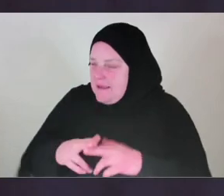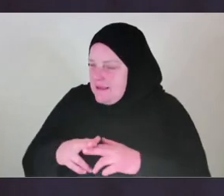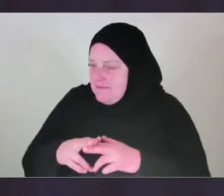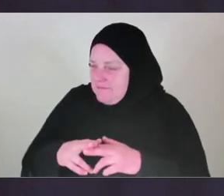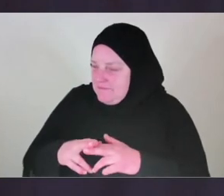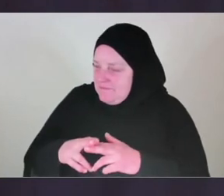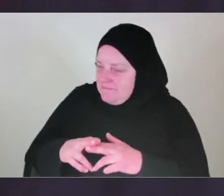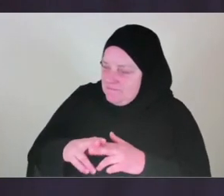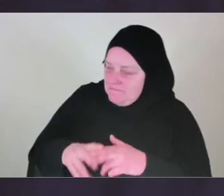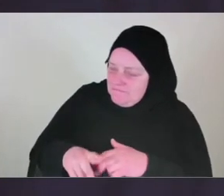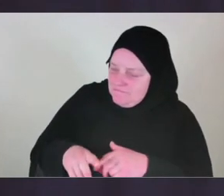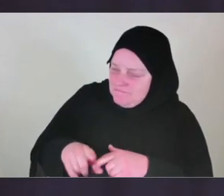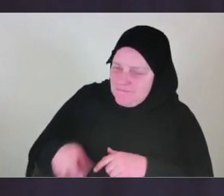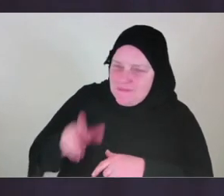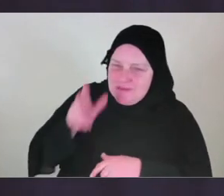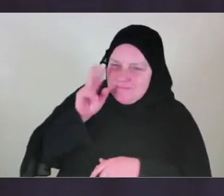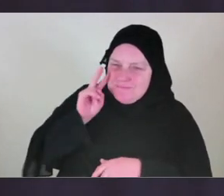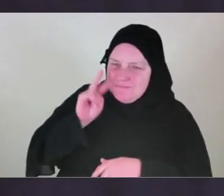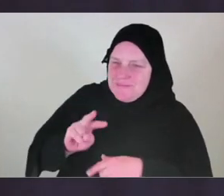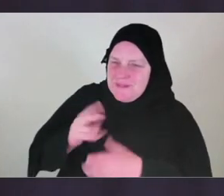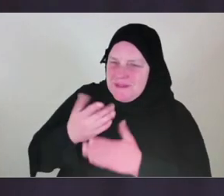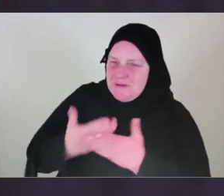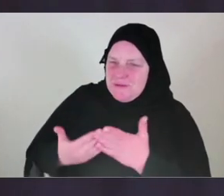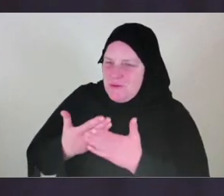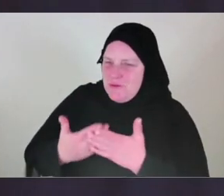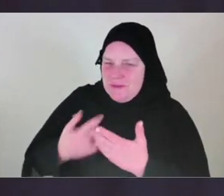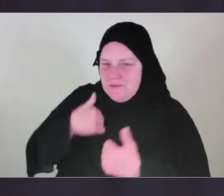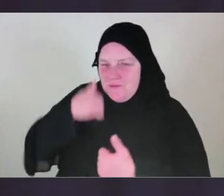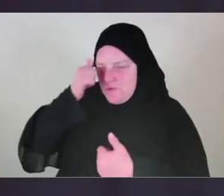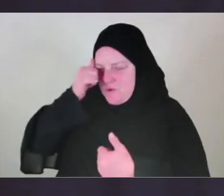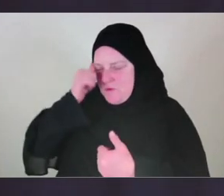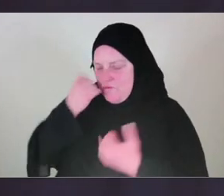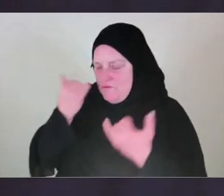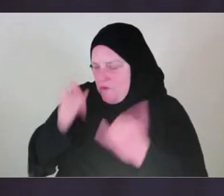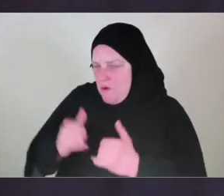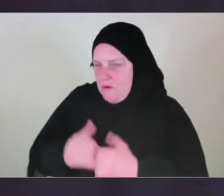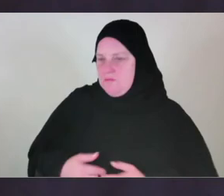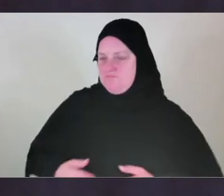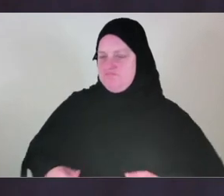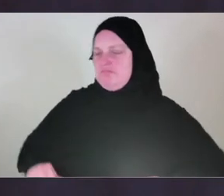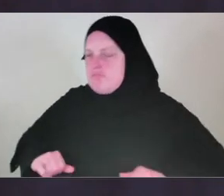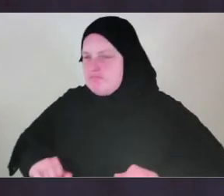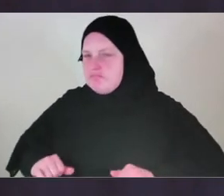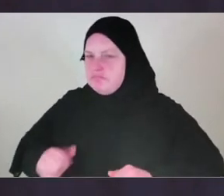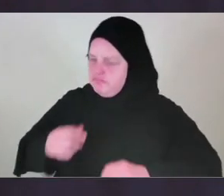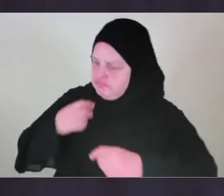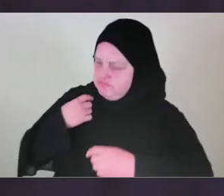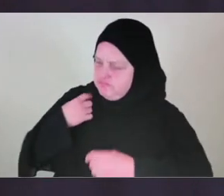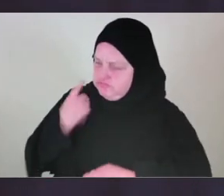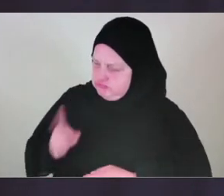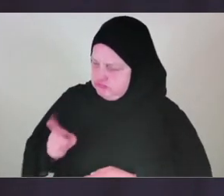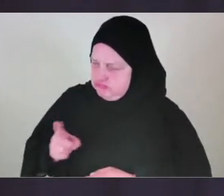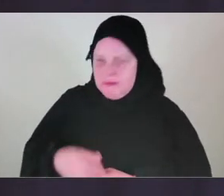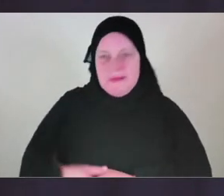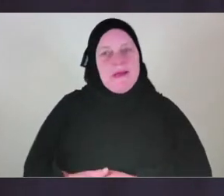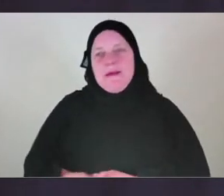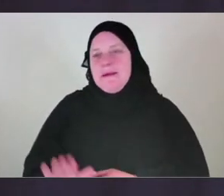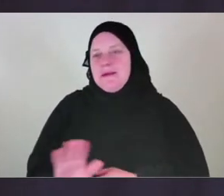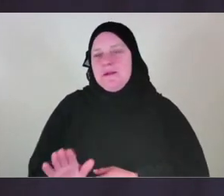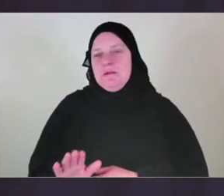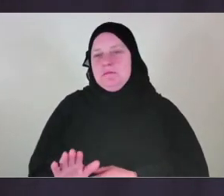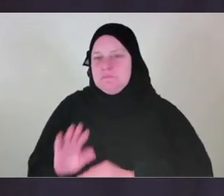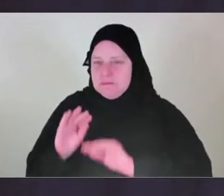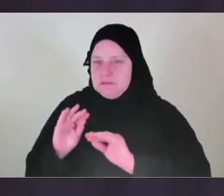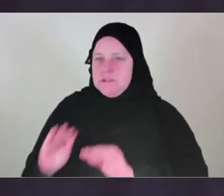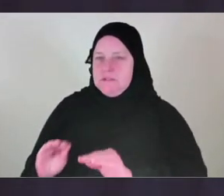as the majlis to come up, inshallah, Brother Muhammad Naqi will be the one that does the